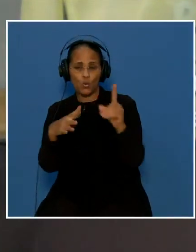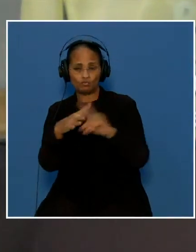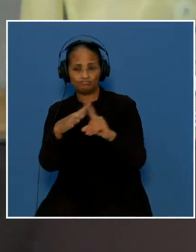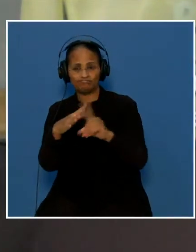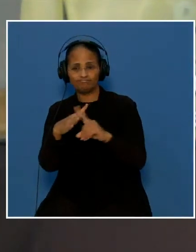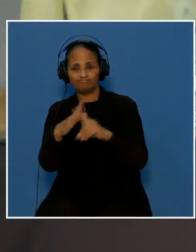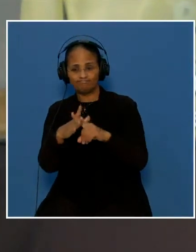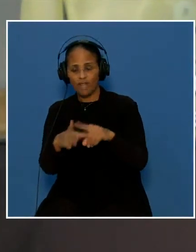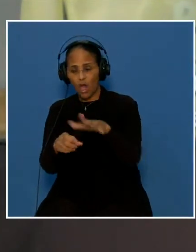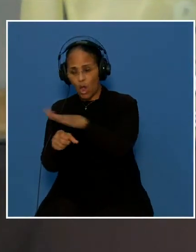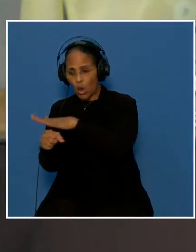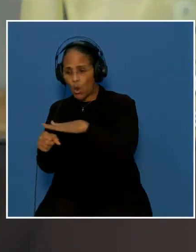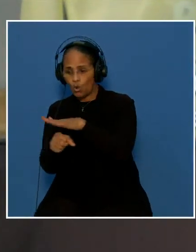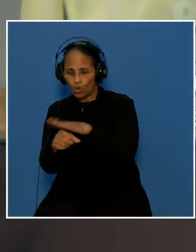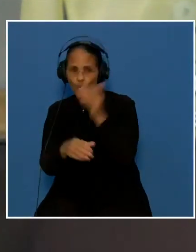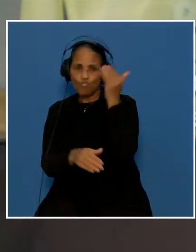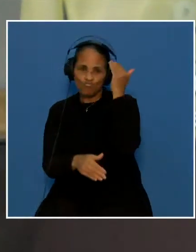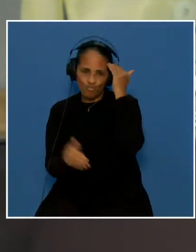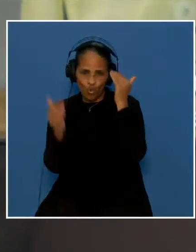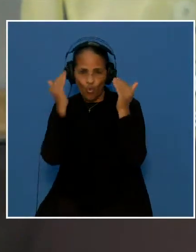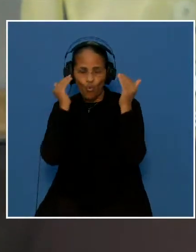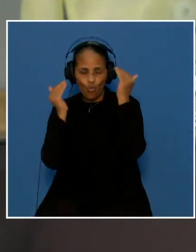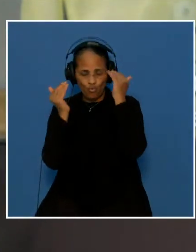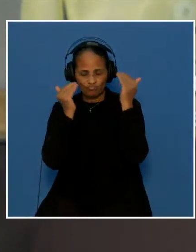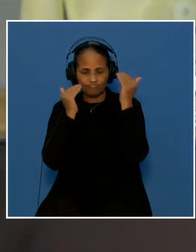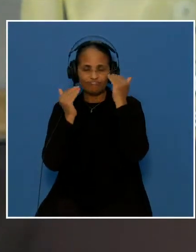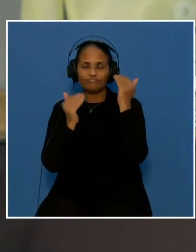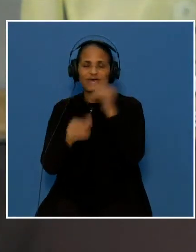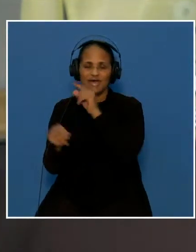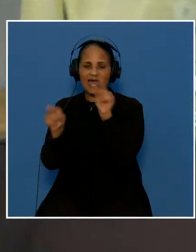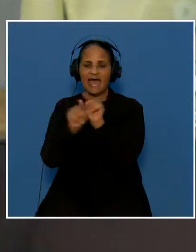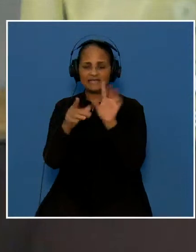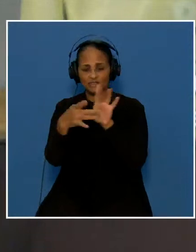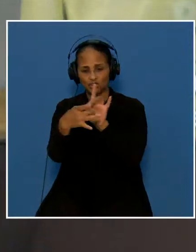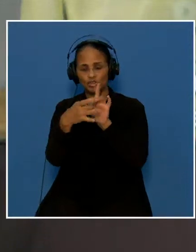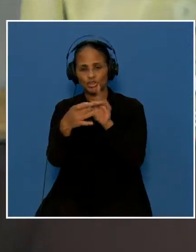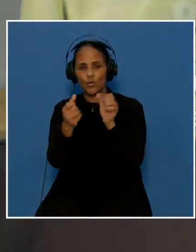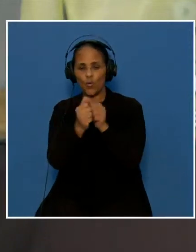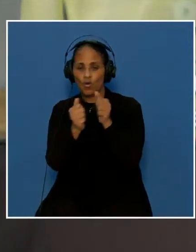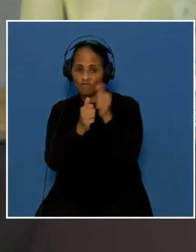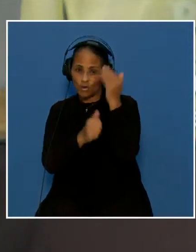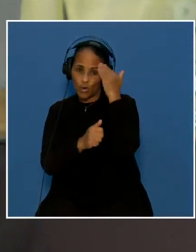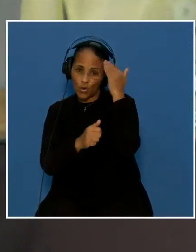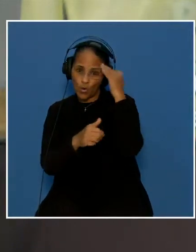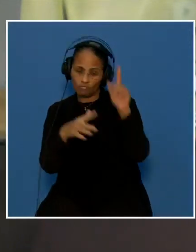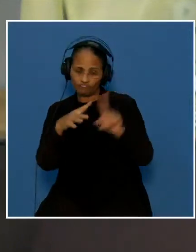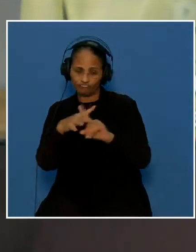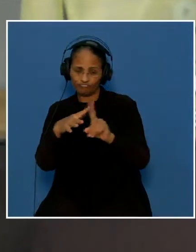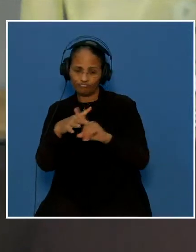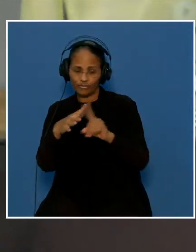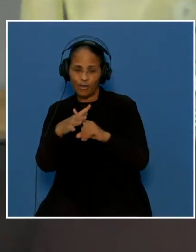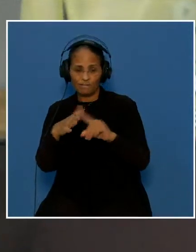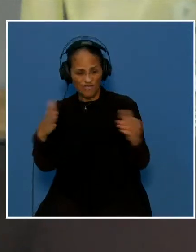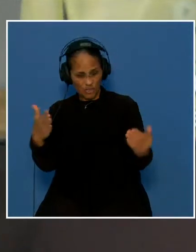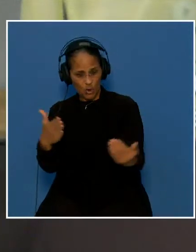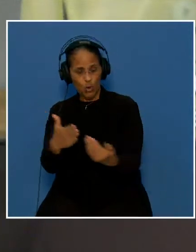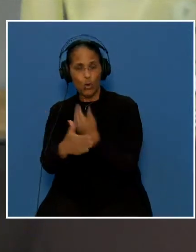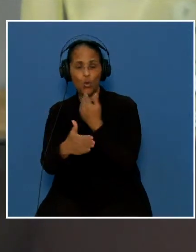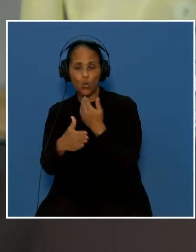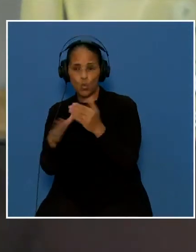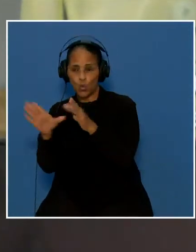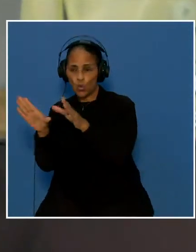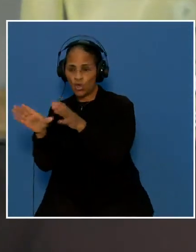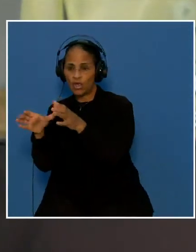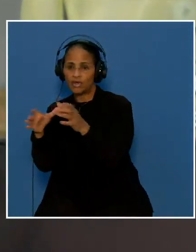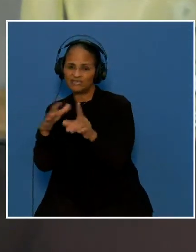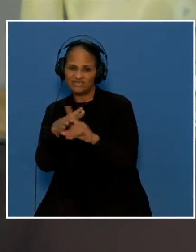local transmission with known contact or sources as associated with known cases. The remaining new cases are classified as